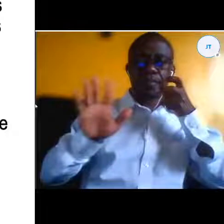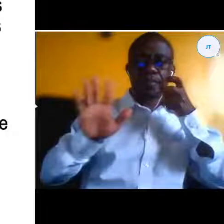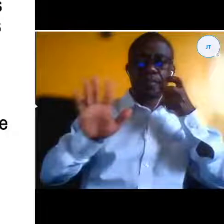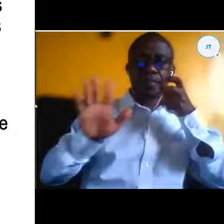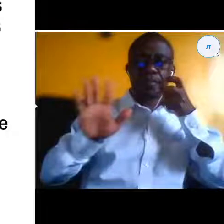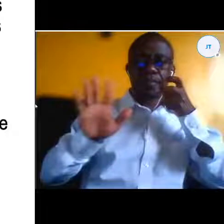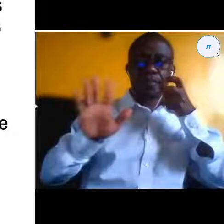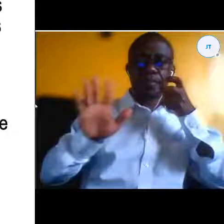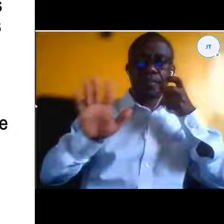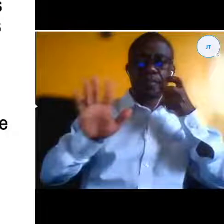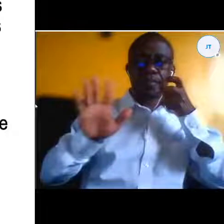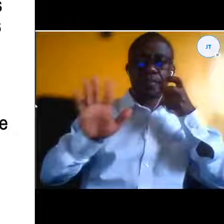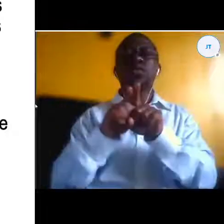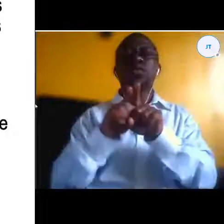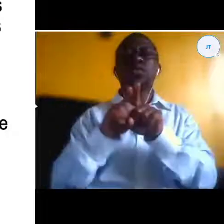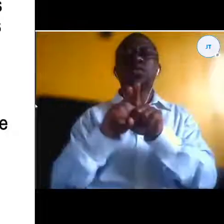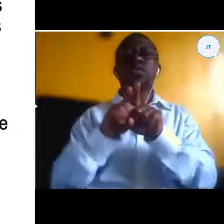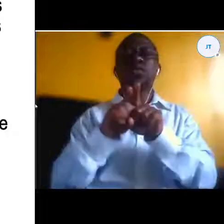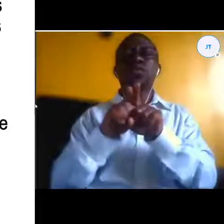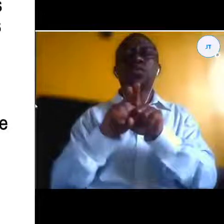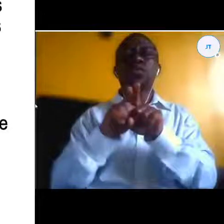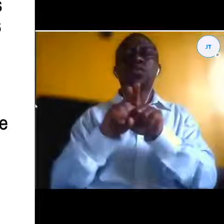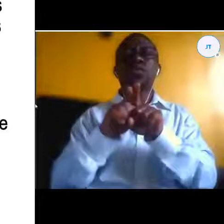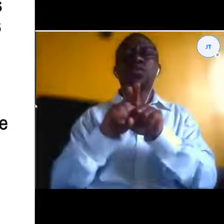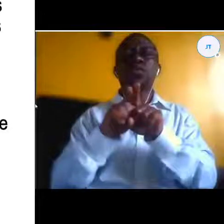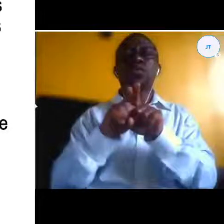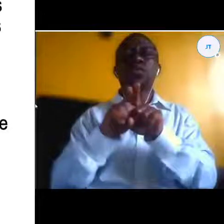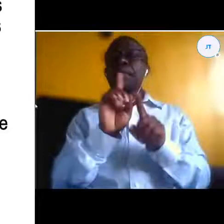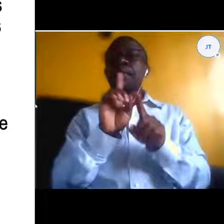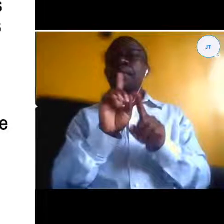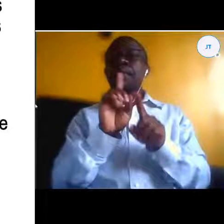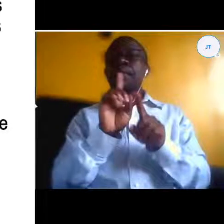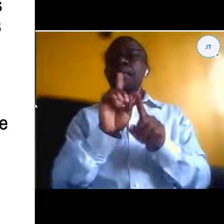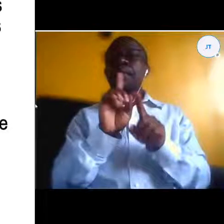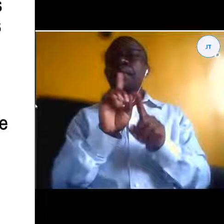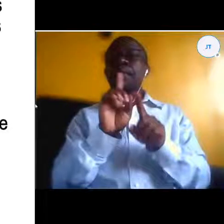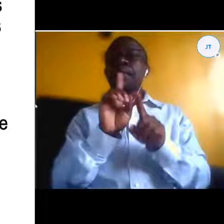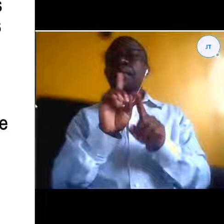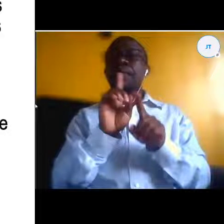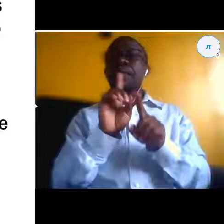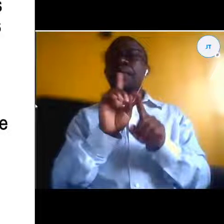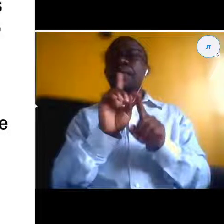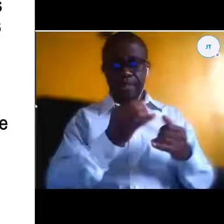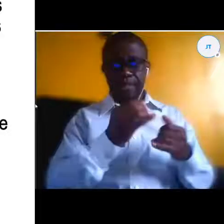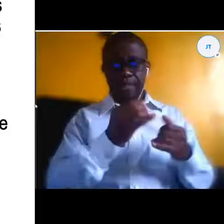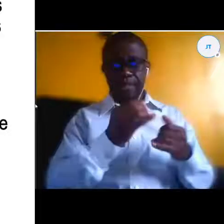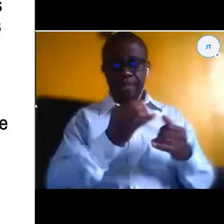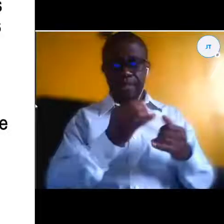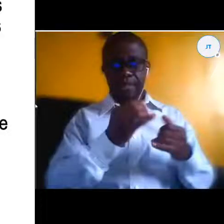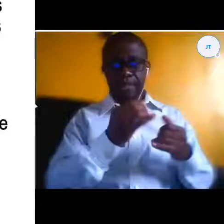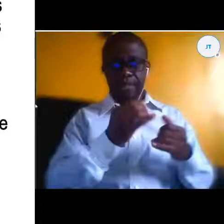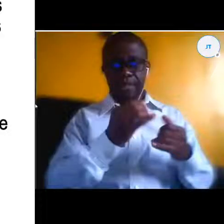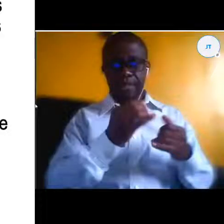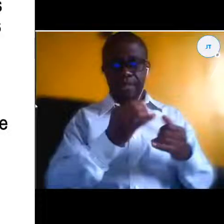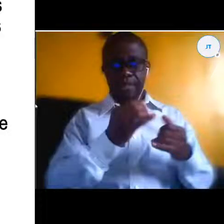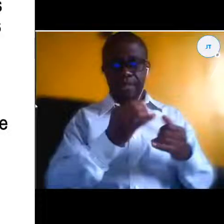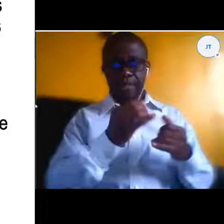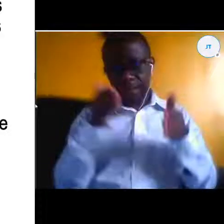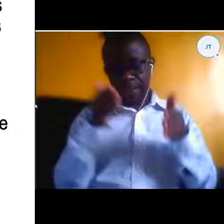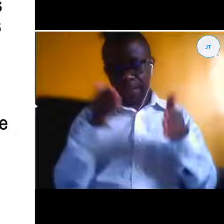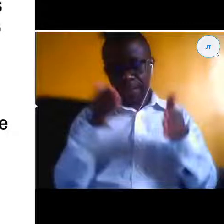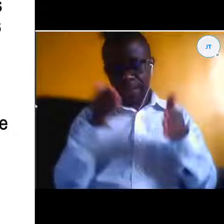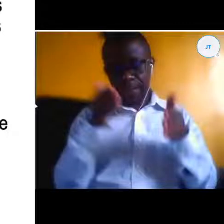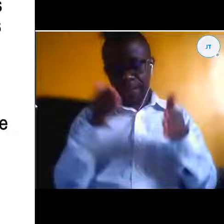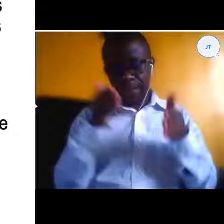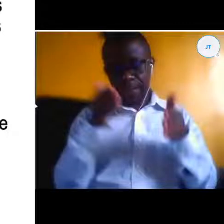attention, but make them concentrate. But we have to be intentional about child participation, and do it